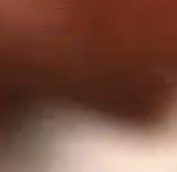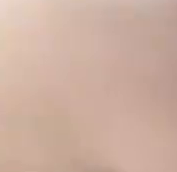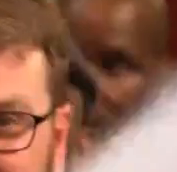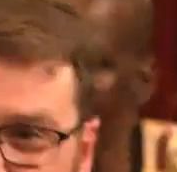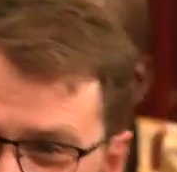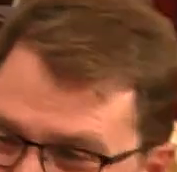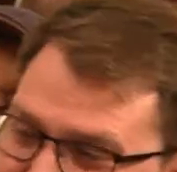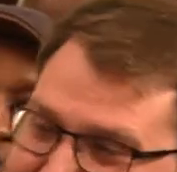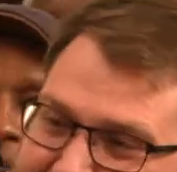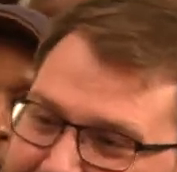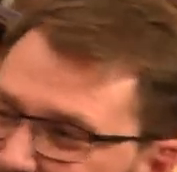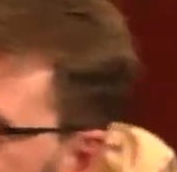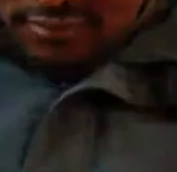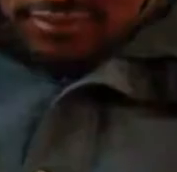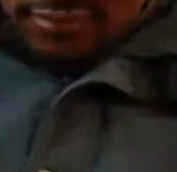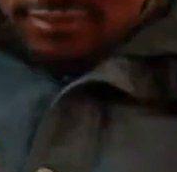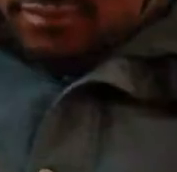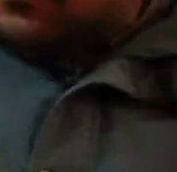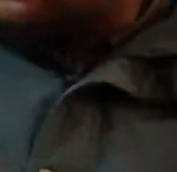number one